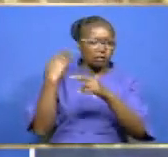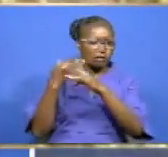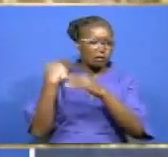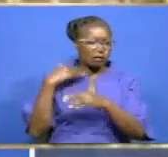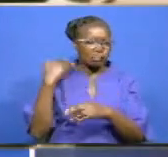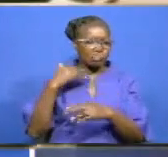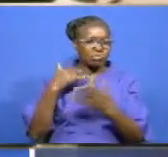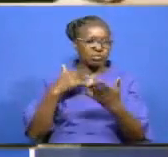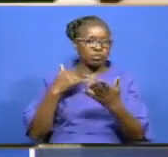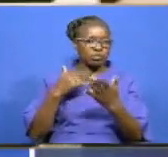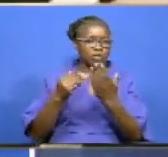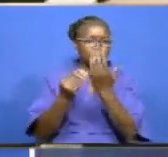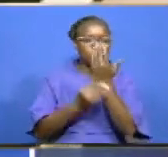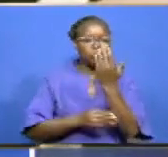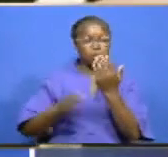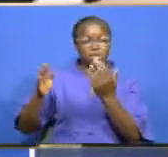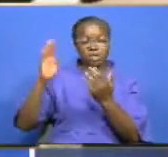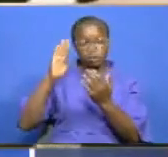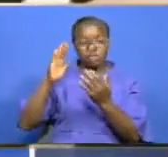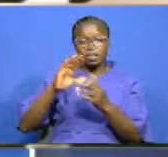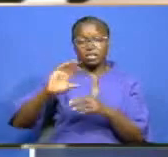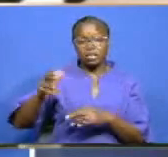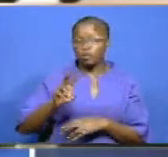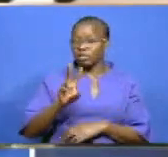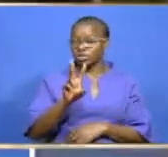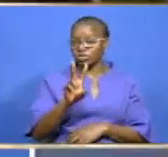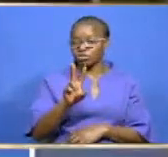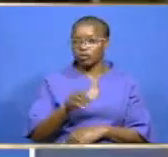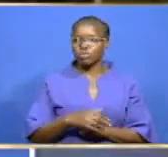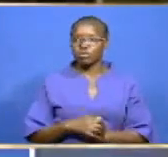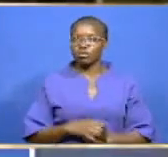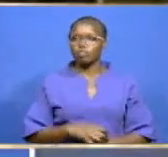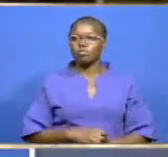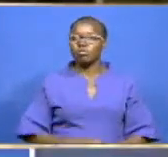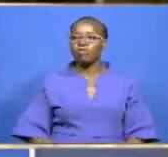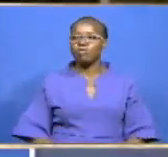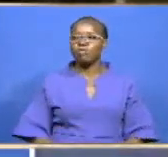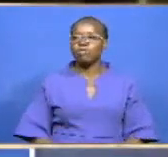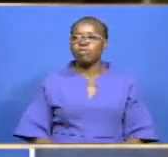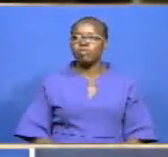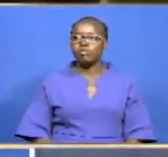insecurity in Baringo and Turkana counties. Ben Chumba, reporting for Channel One News.